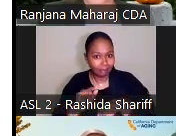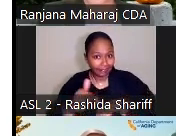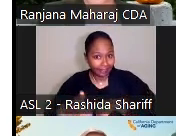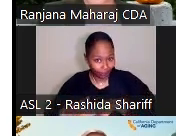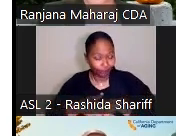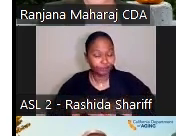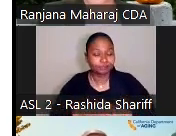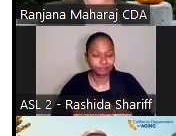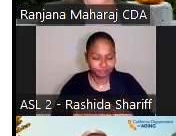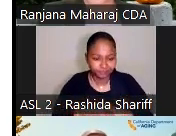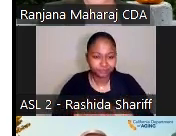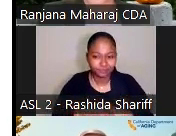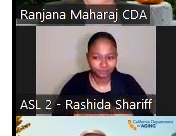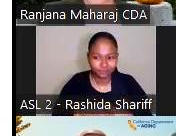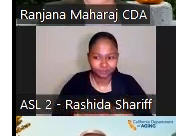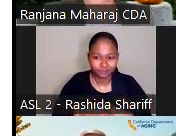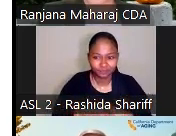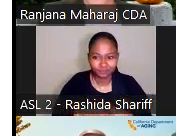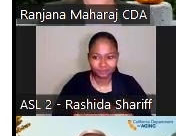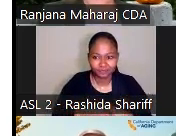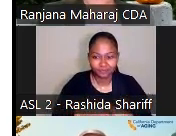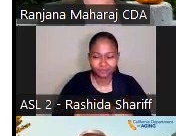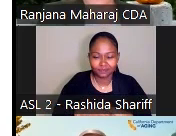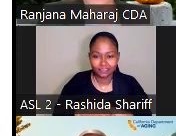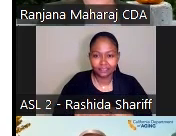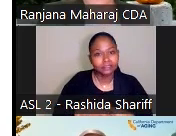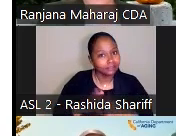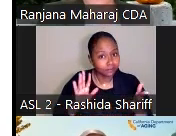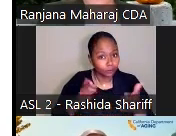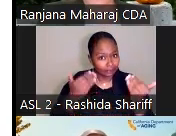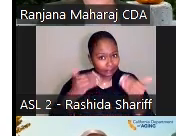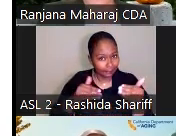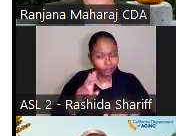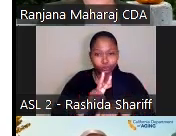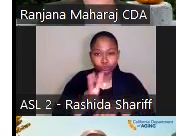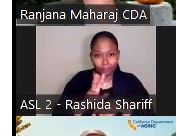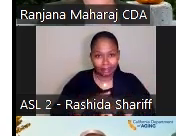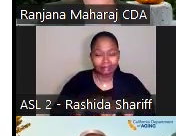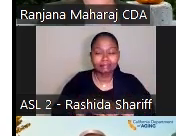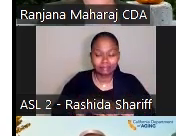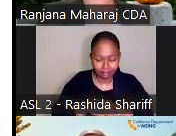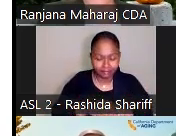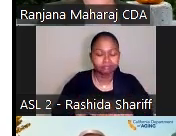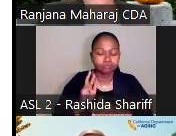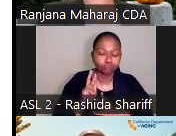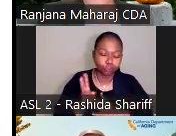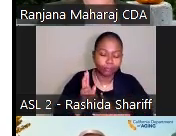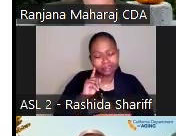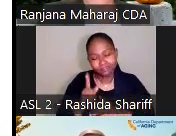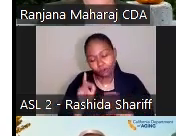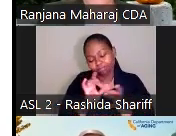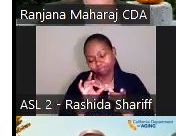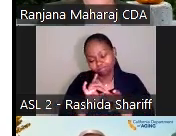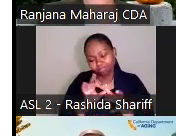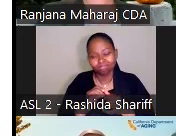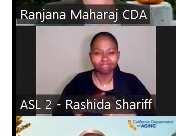agenda. Public comment is limited to 2 minutes allocated for each comment.